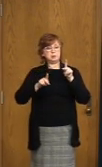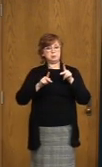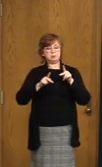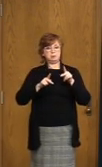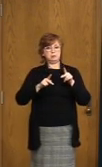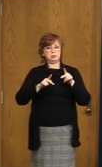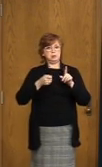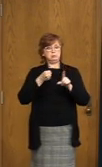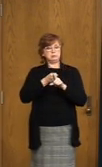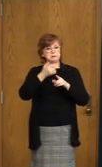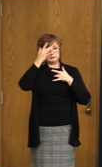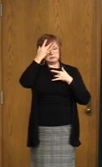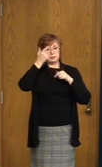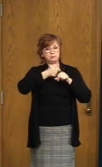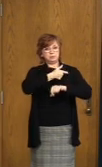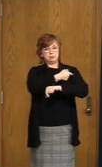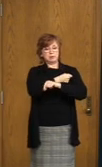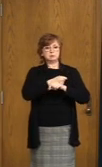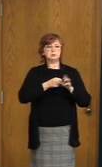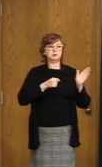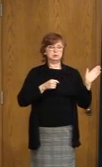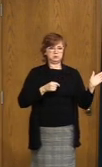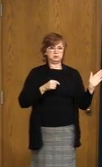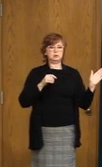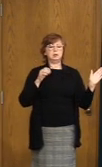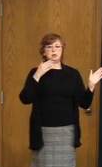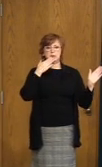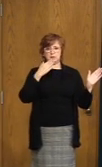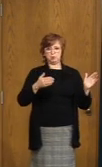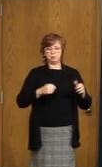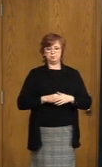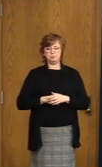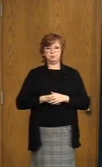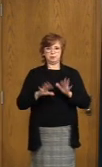a very important question. So, as with all vaccines, we